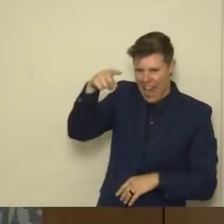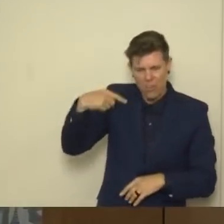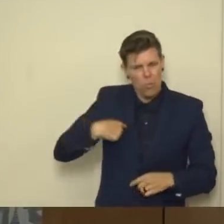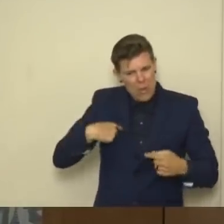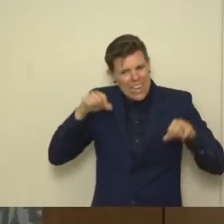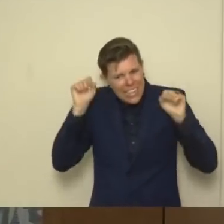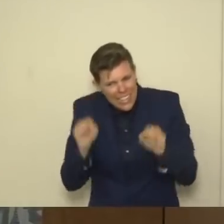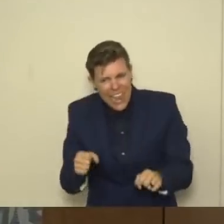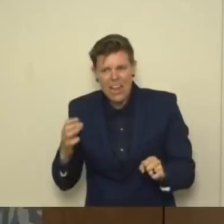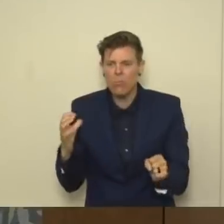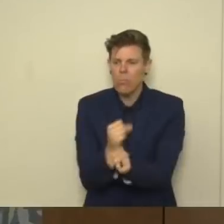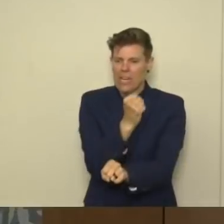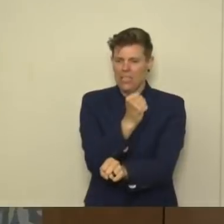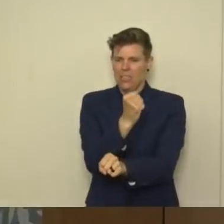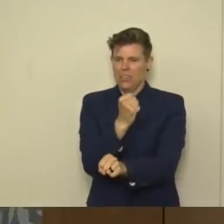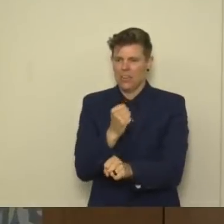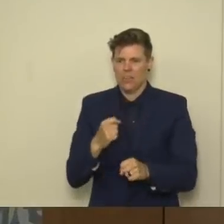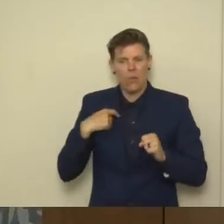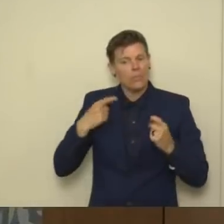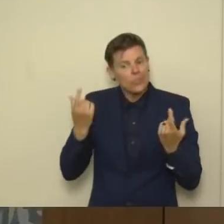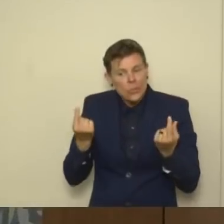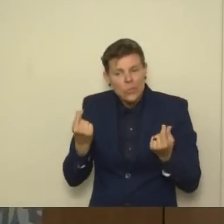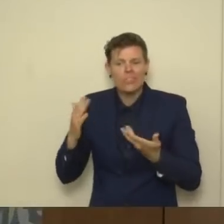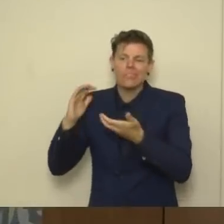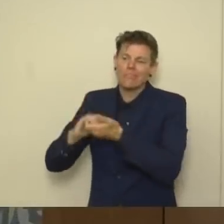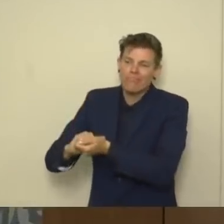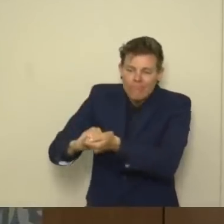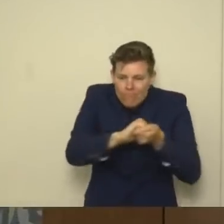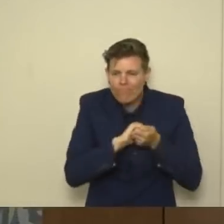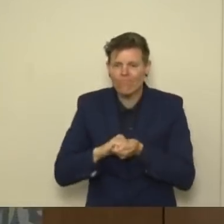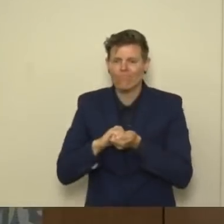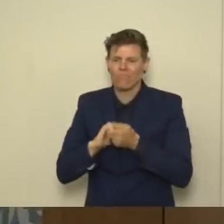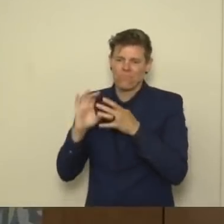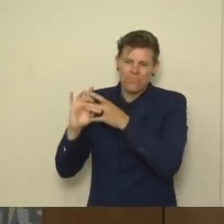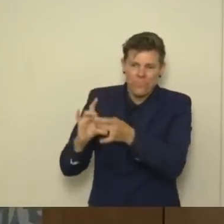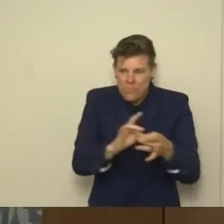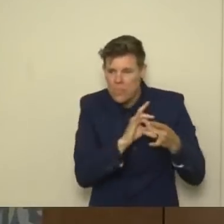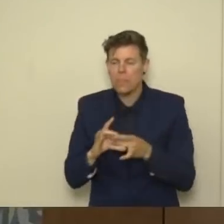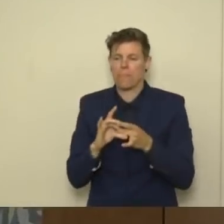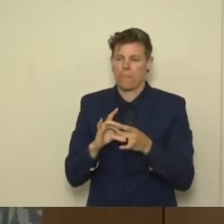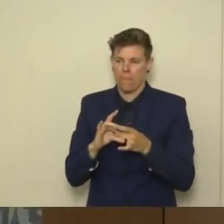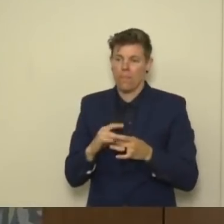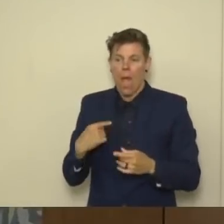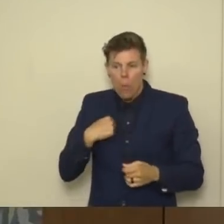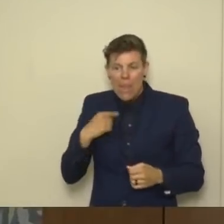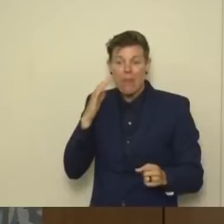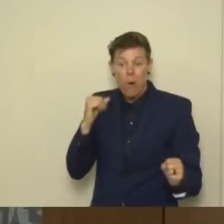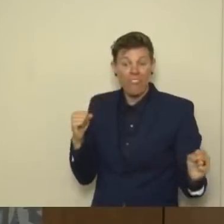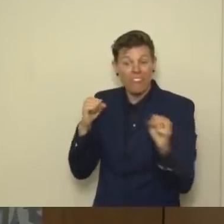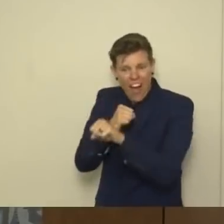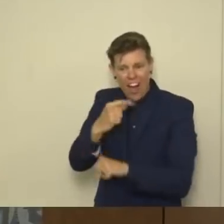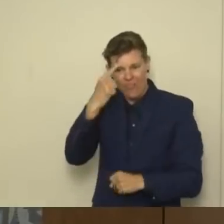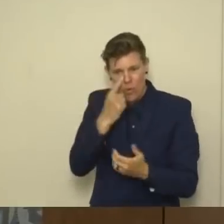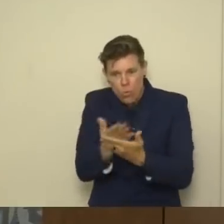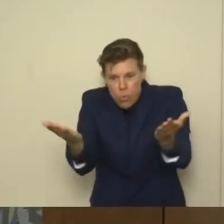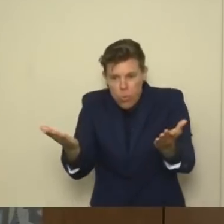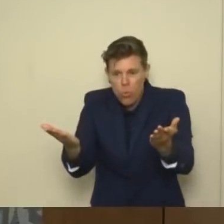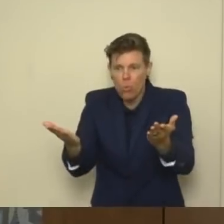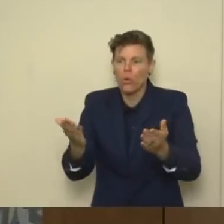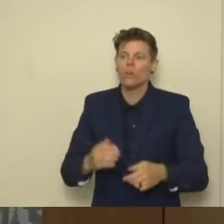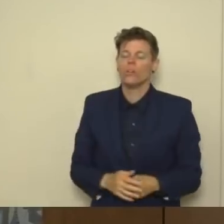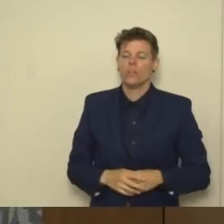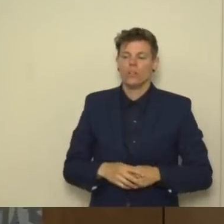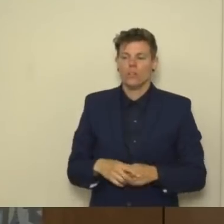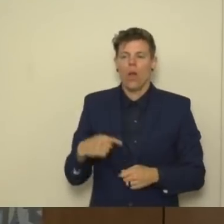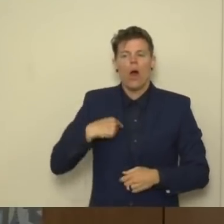and to show you how much we care, because we do, and that we're fighting for you on every front, before we go to questions, even though it's a very